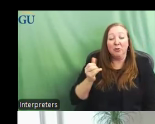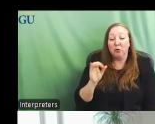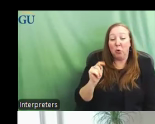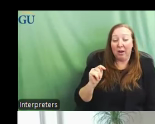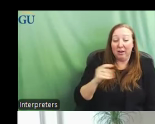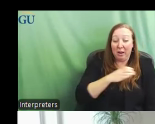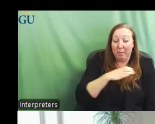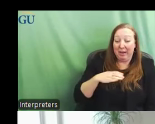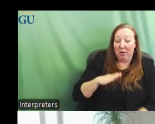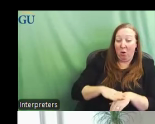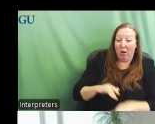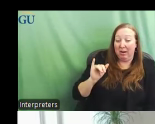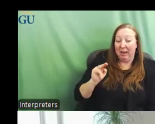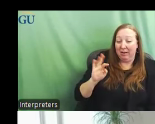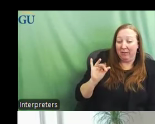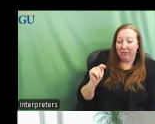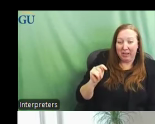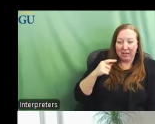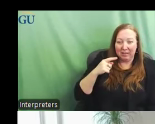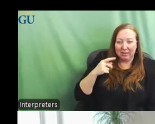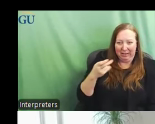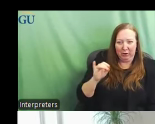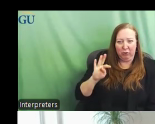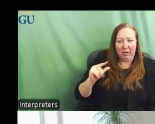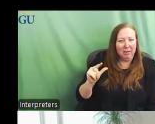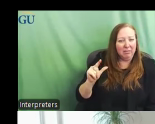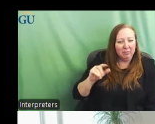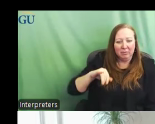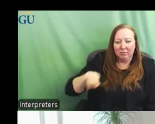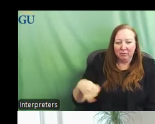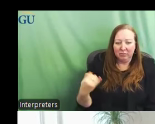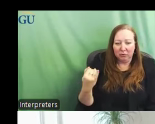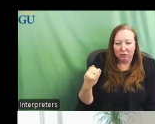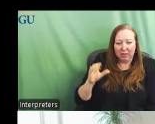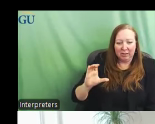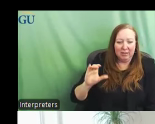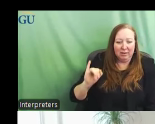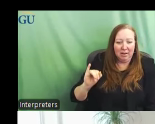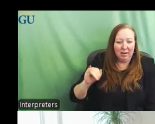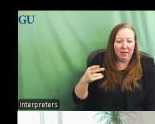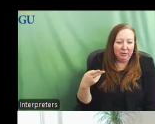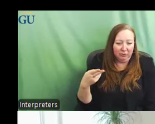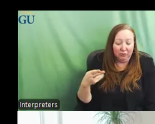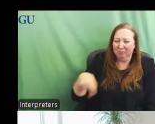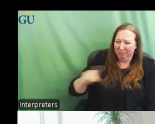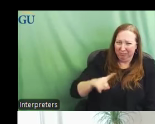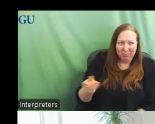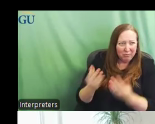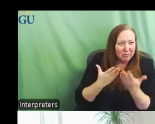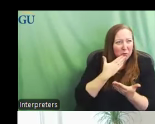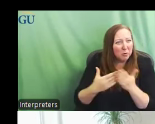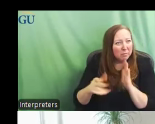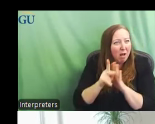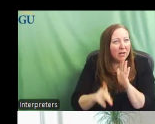provides some expert guidance in terms of policies and recommendations and